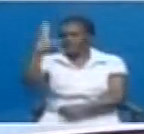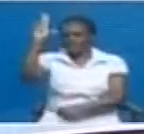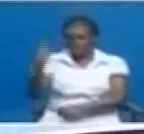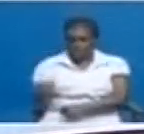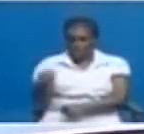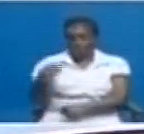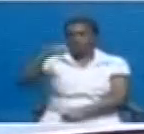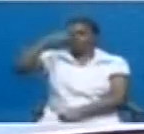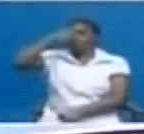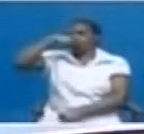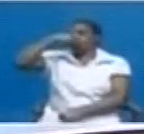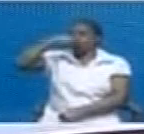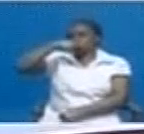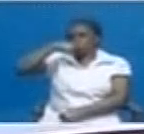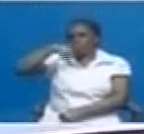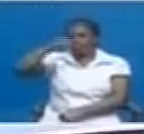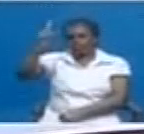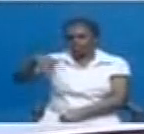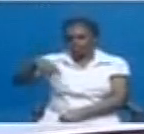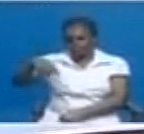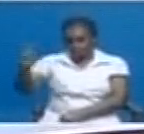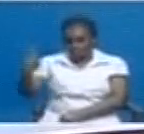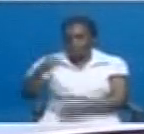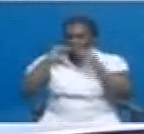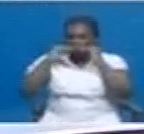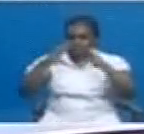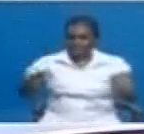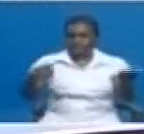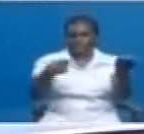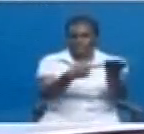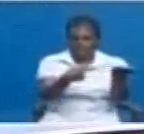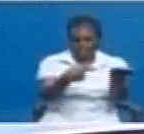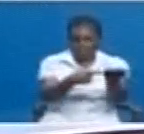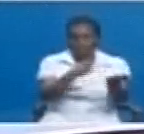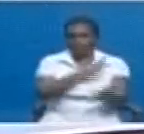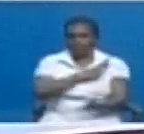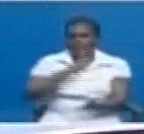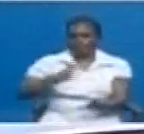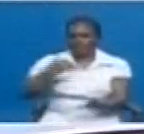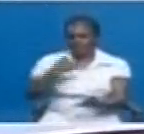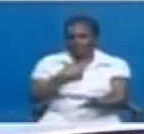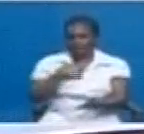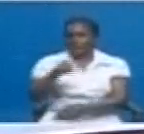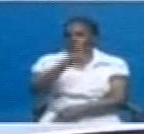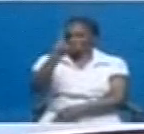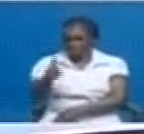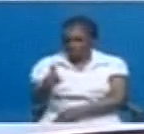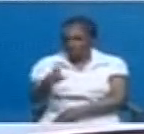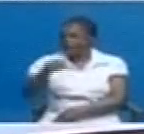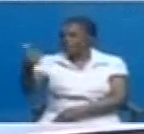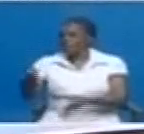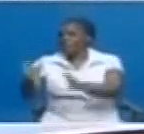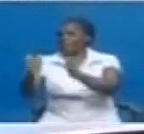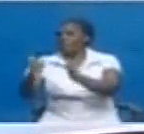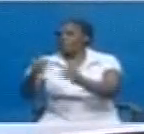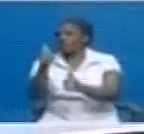the vaccine is WHO approved. It has the blessings of technical bodies, and it raises the question, so then what's the alternative